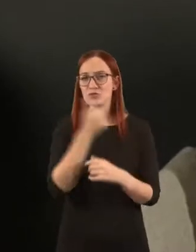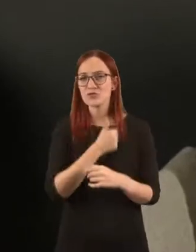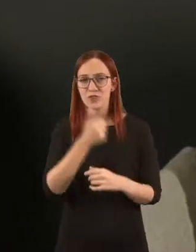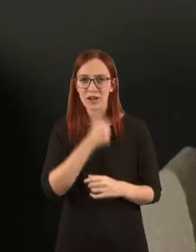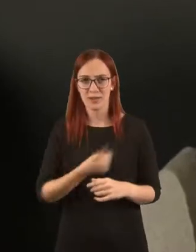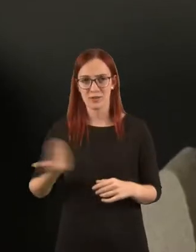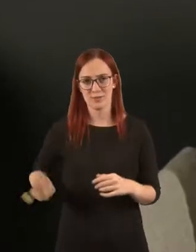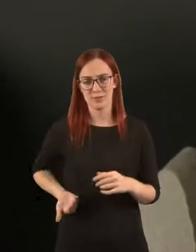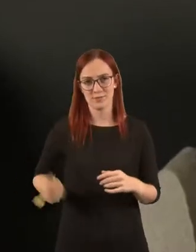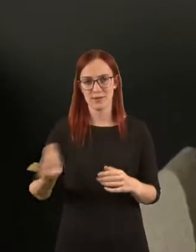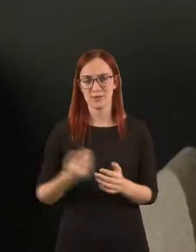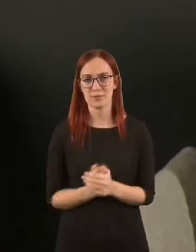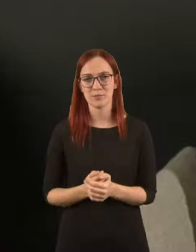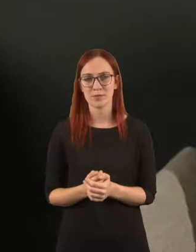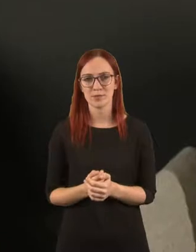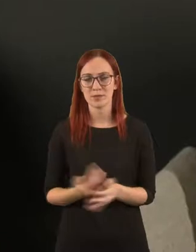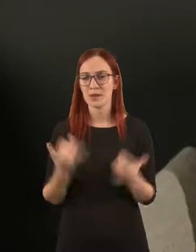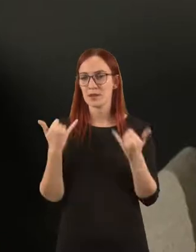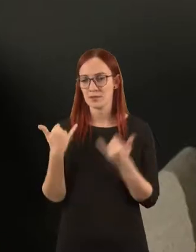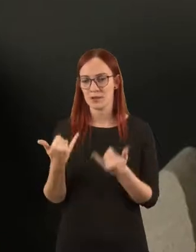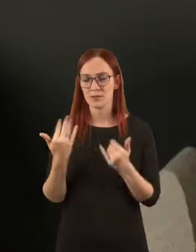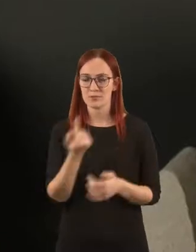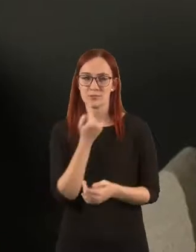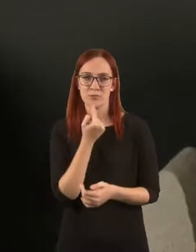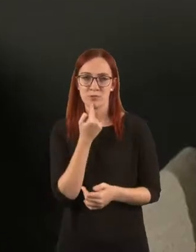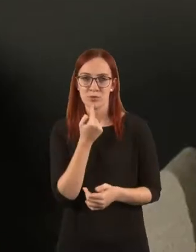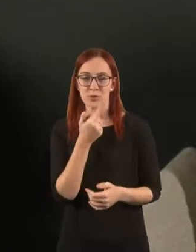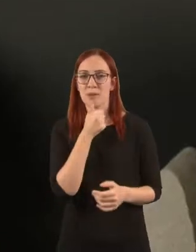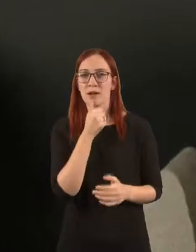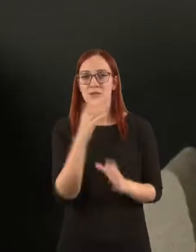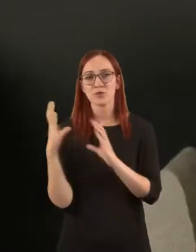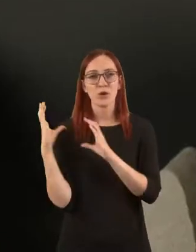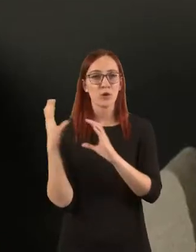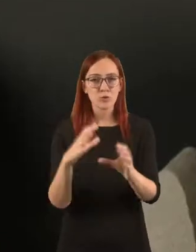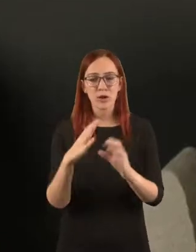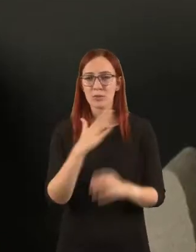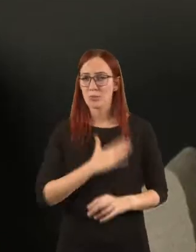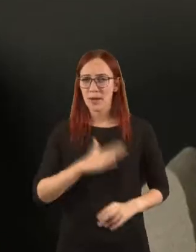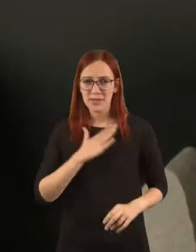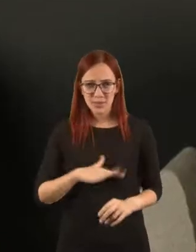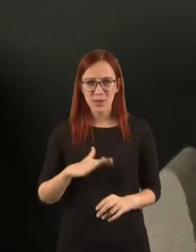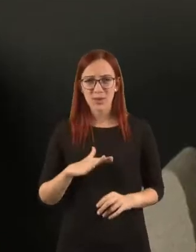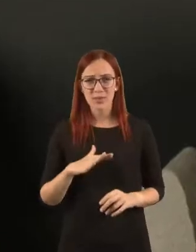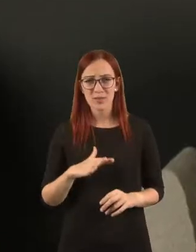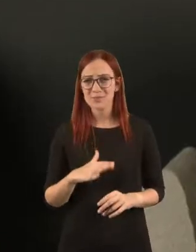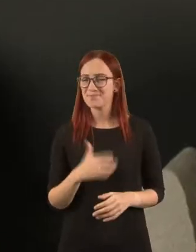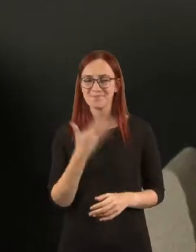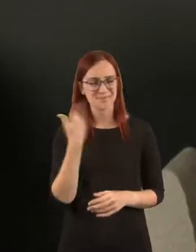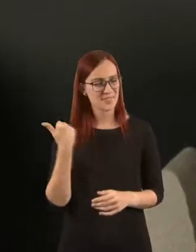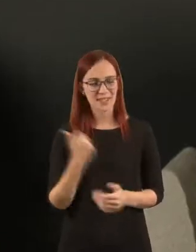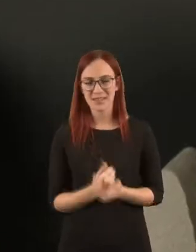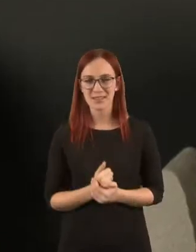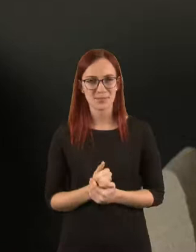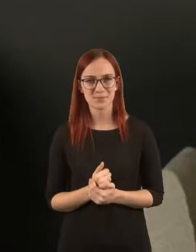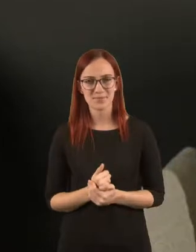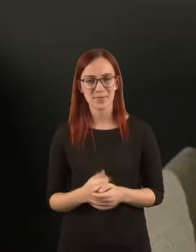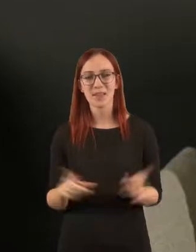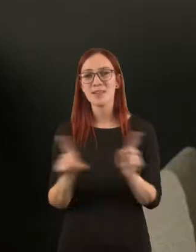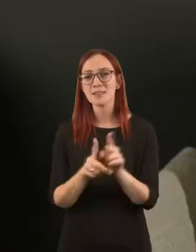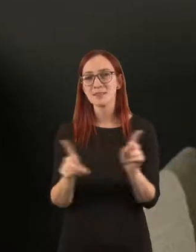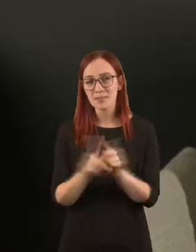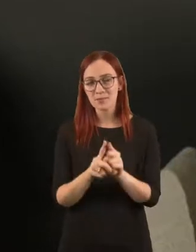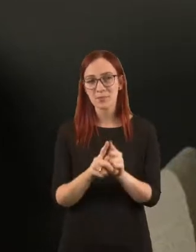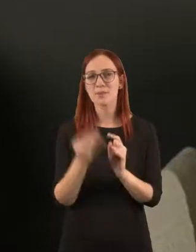Education would also offer means how to make the